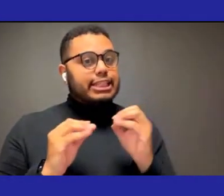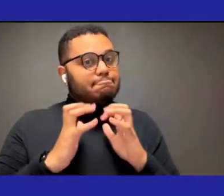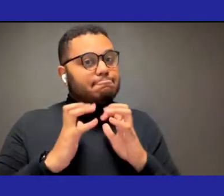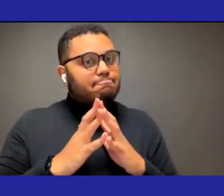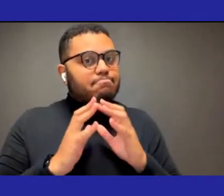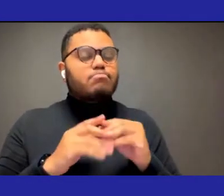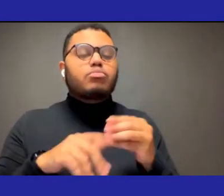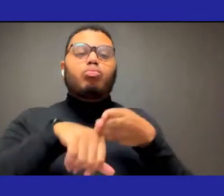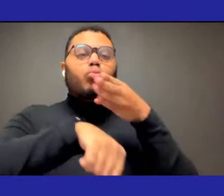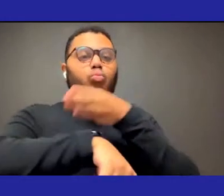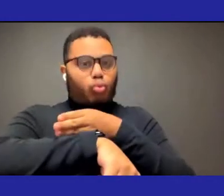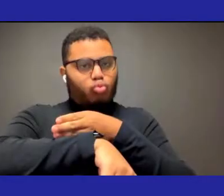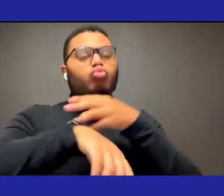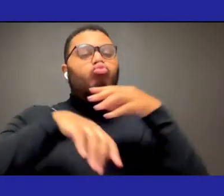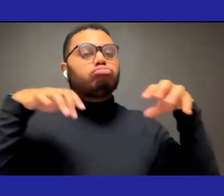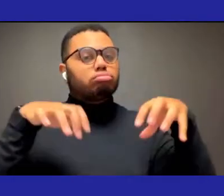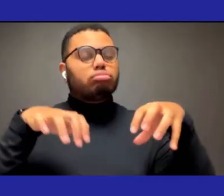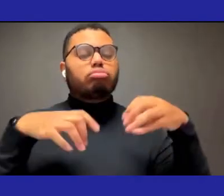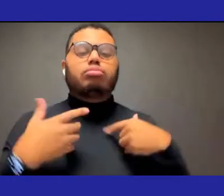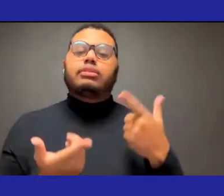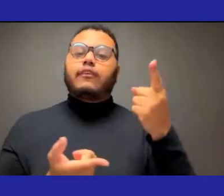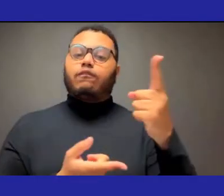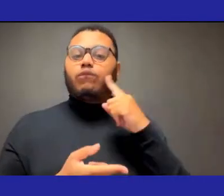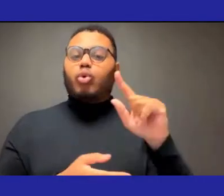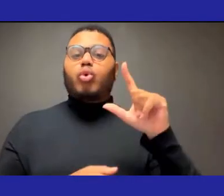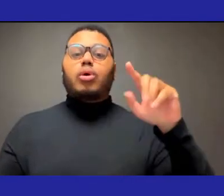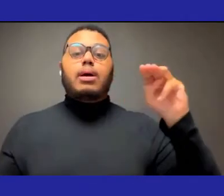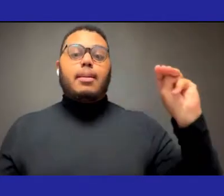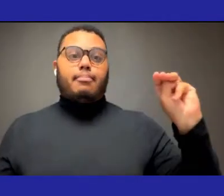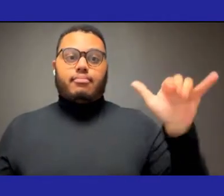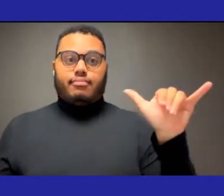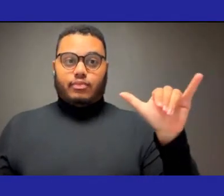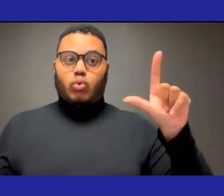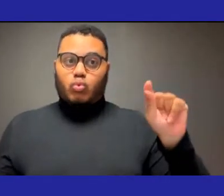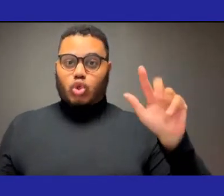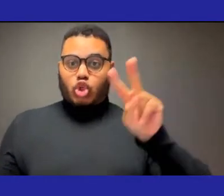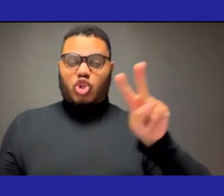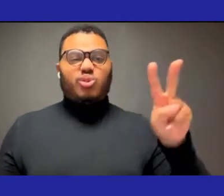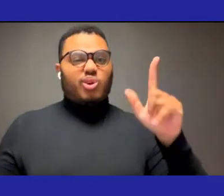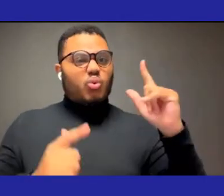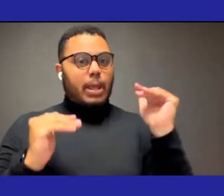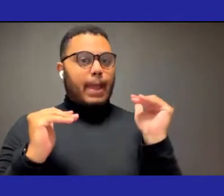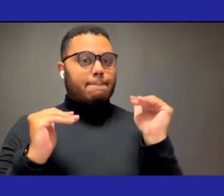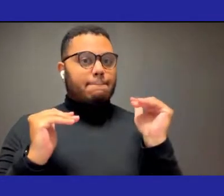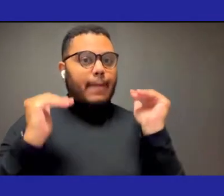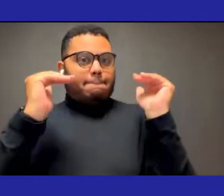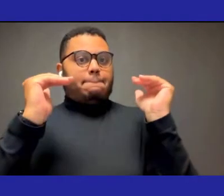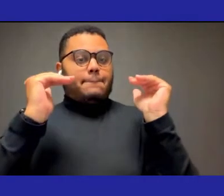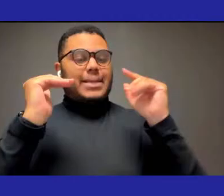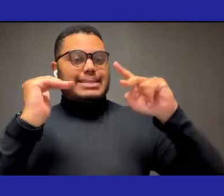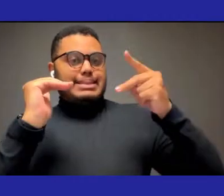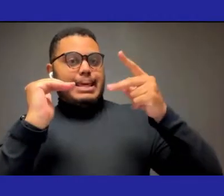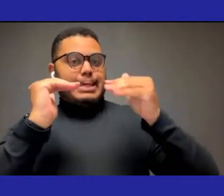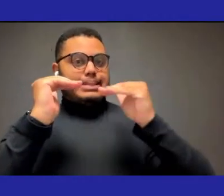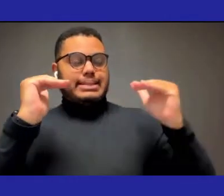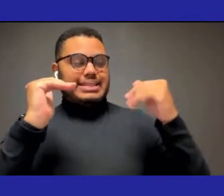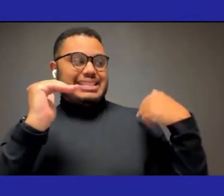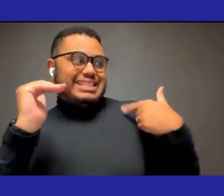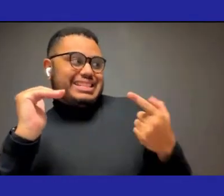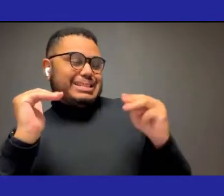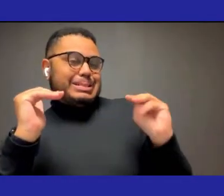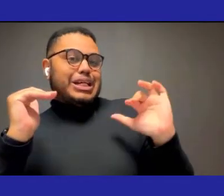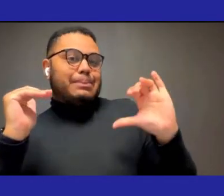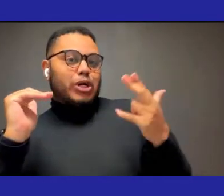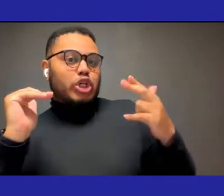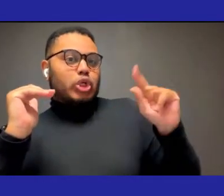year 2022, we achieved the 2nd tier, and just announced as of March of 2025 by the